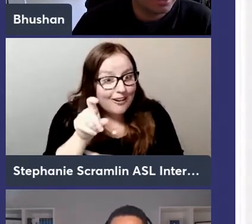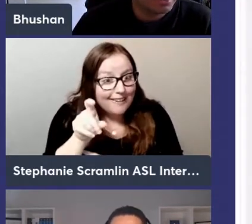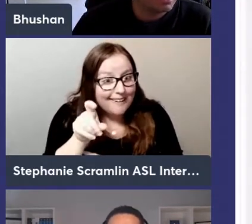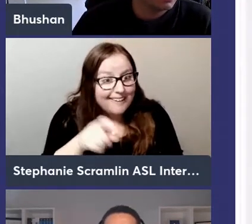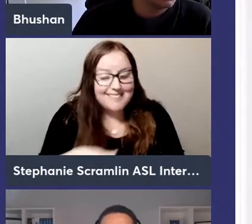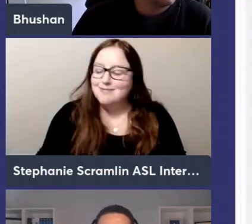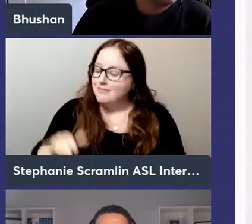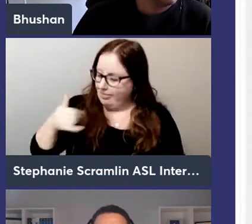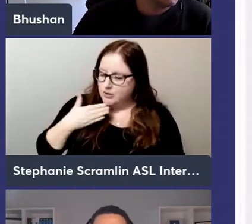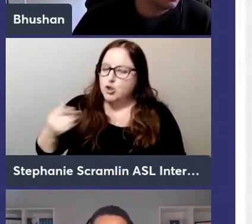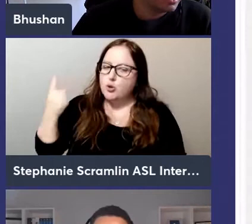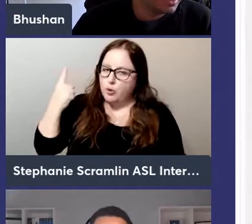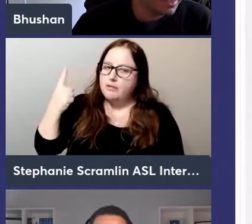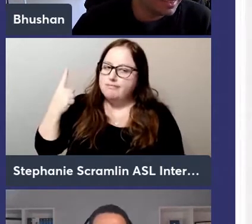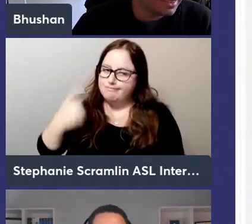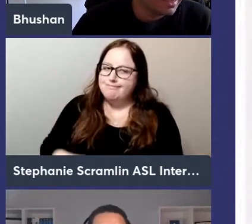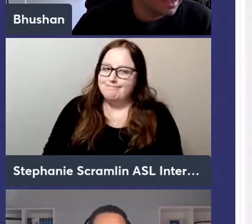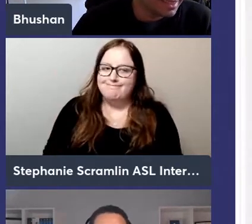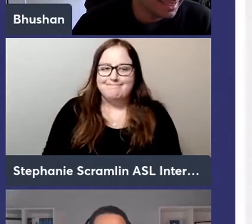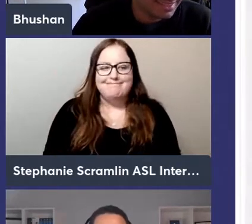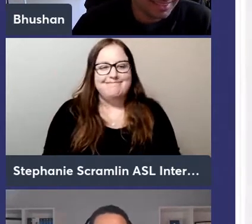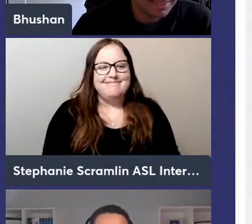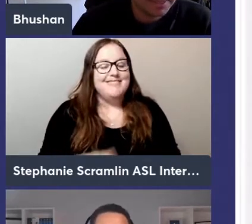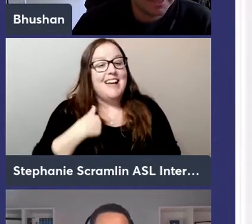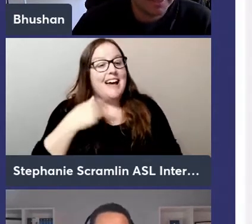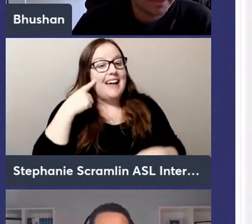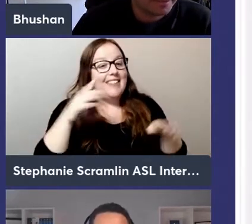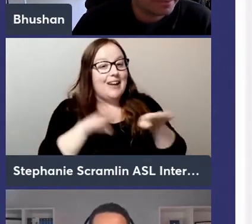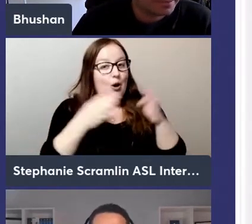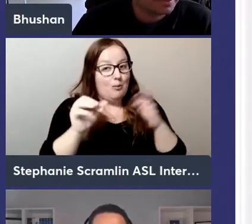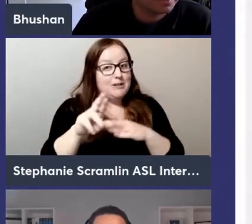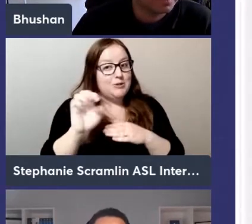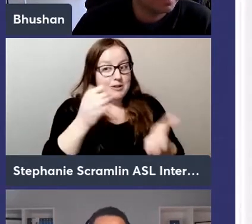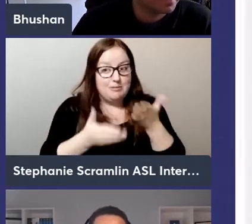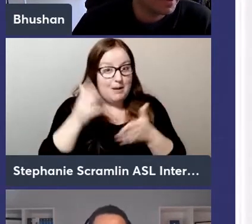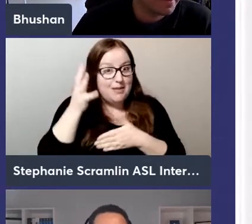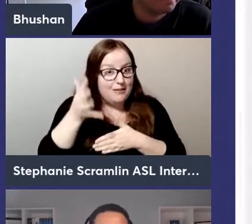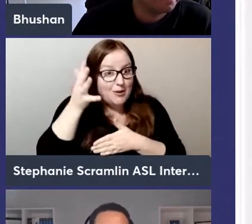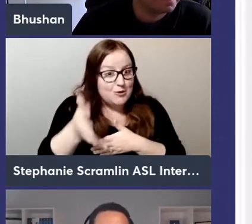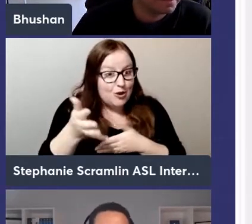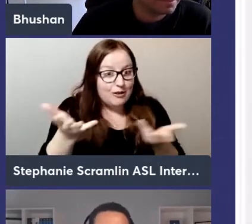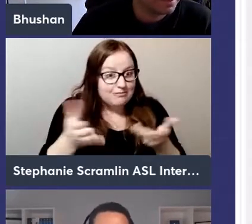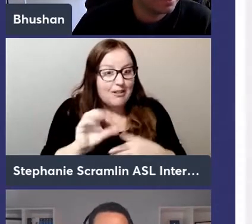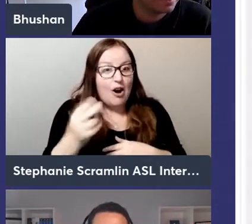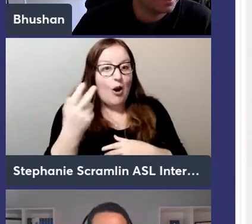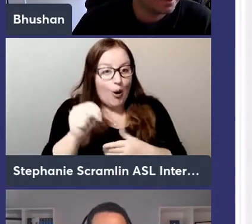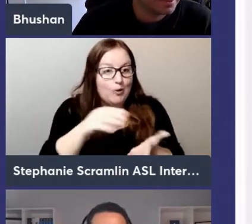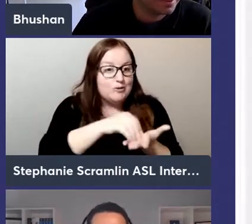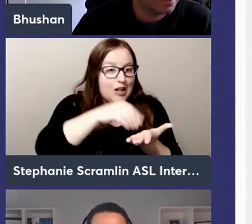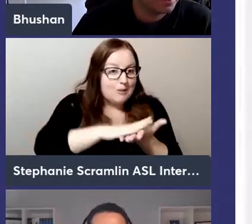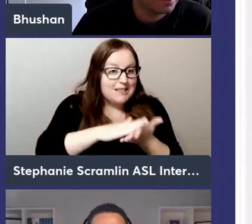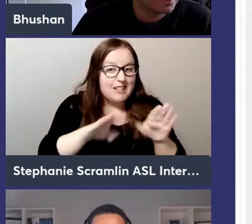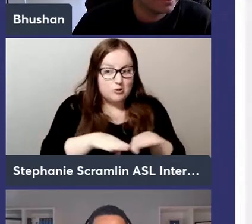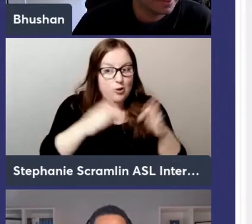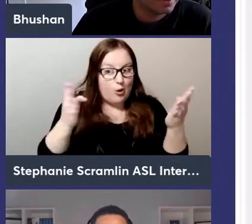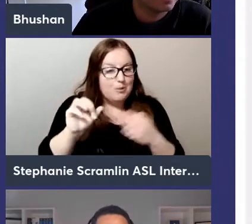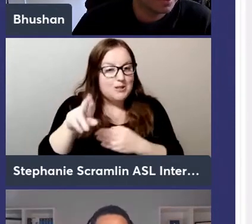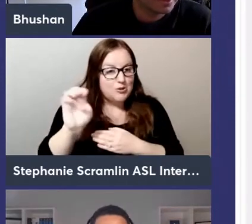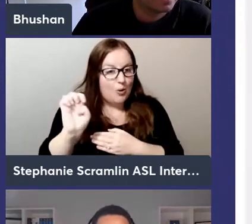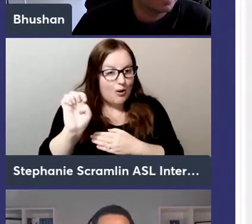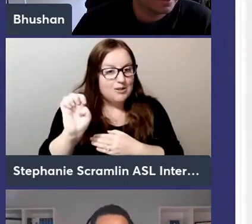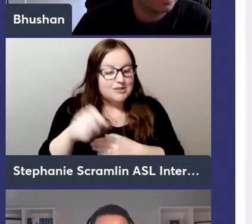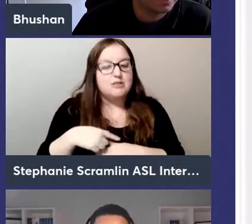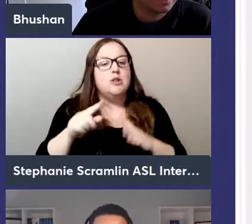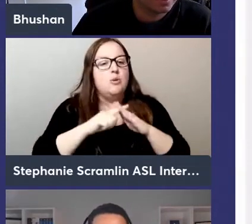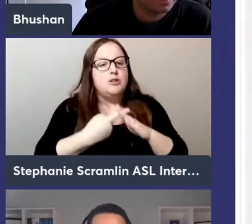that's a good one. So I think open source might be the future. I mean, like even our own documentation is open source. So when we